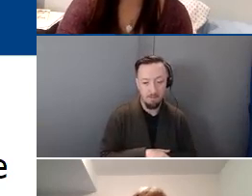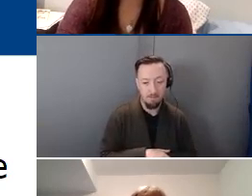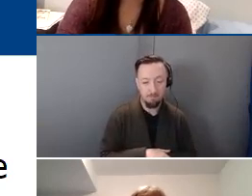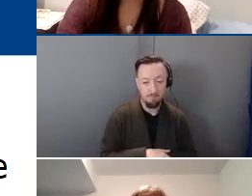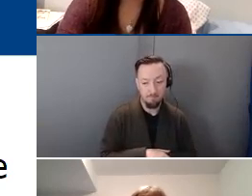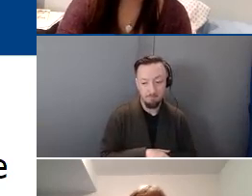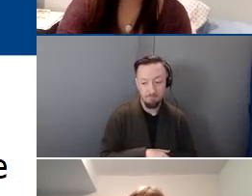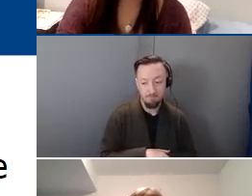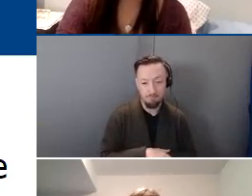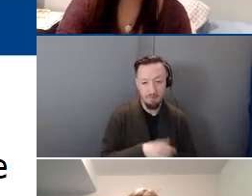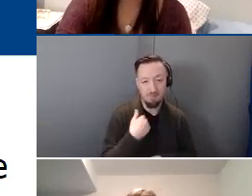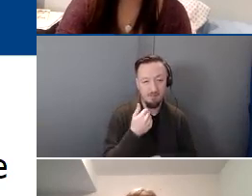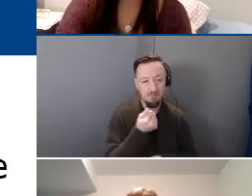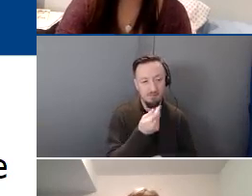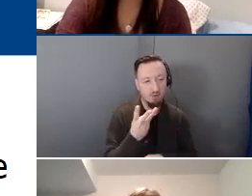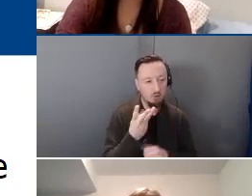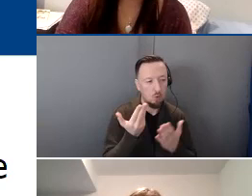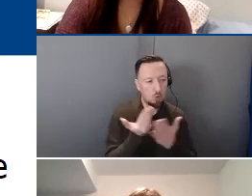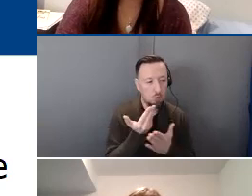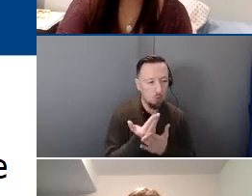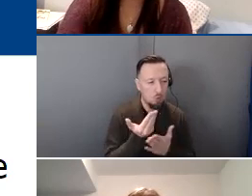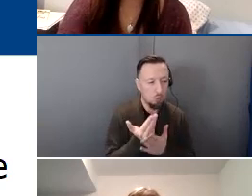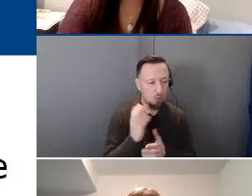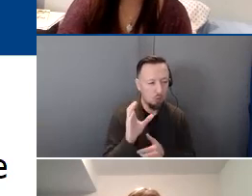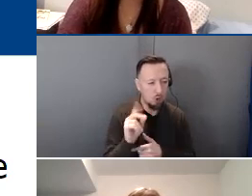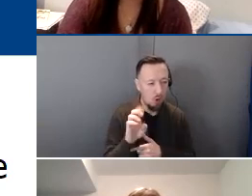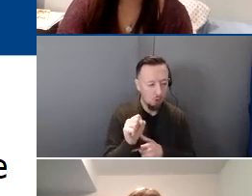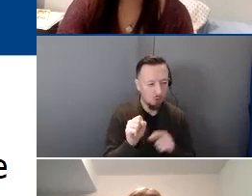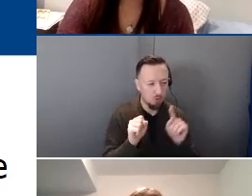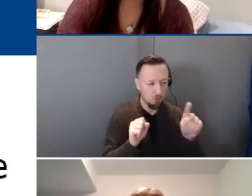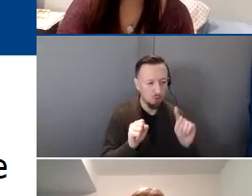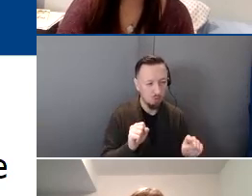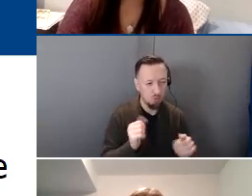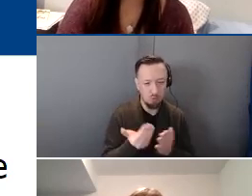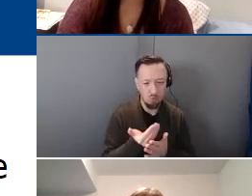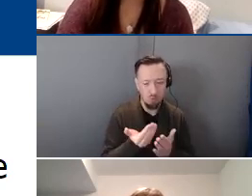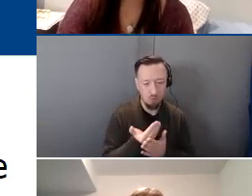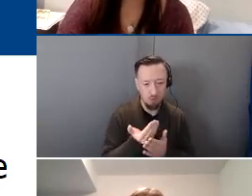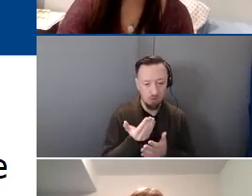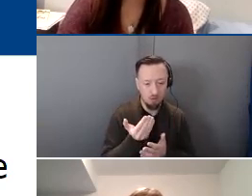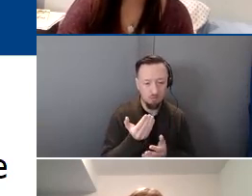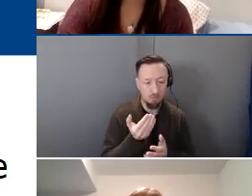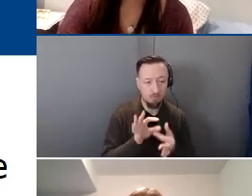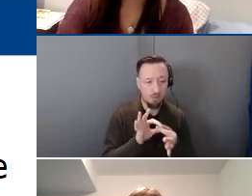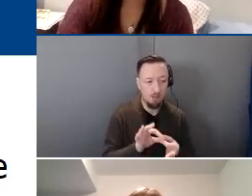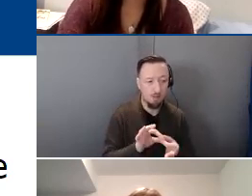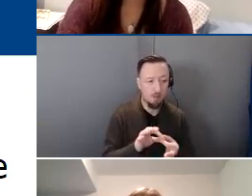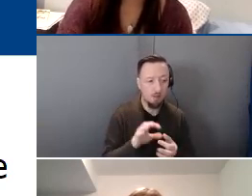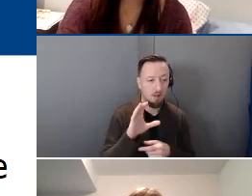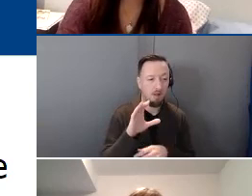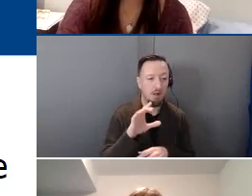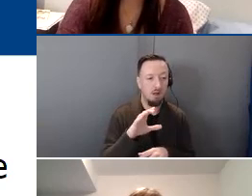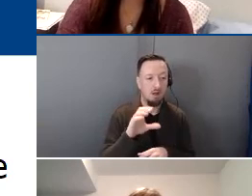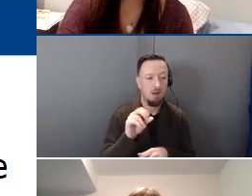Okay, a couple new codes again. So these are also new codes that are pertaining to congenital heart